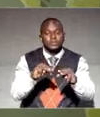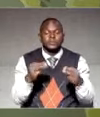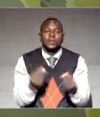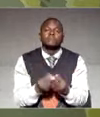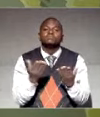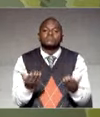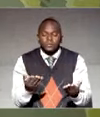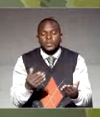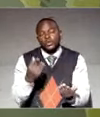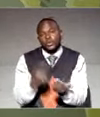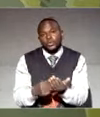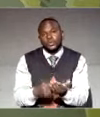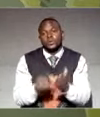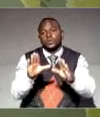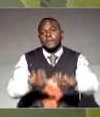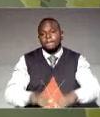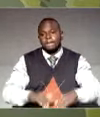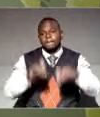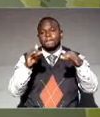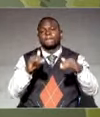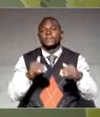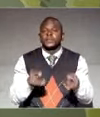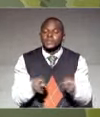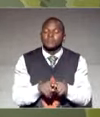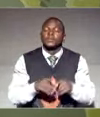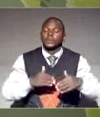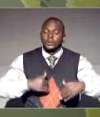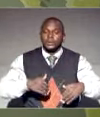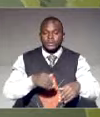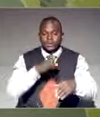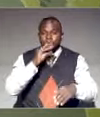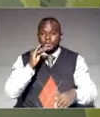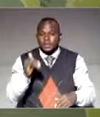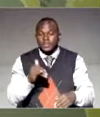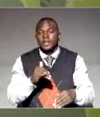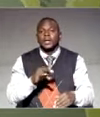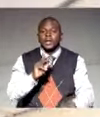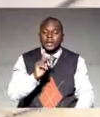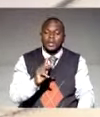held at the Ugandan Parliament, also graced by the Speaker, Rebecca Kadaga.